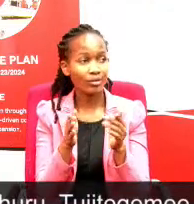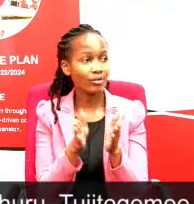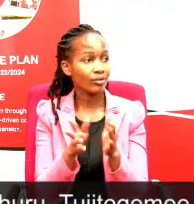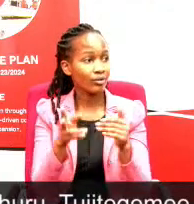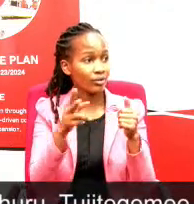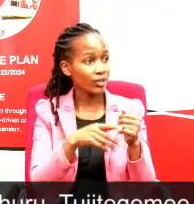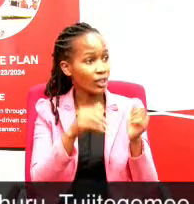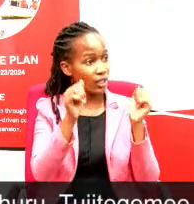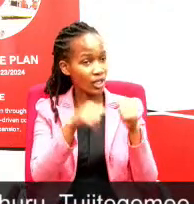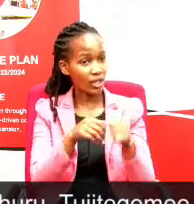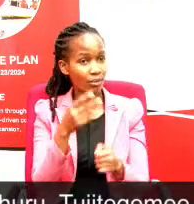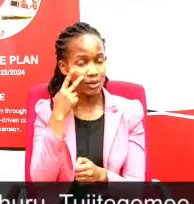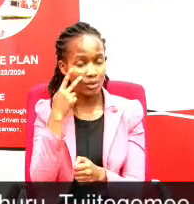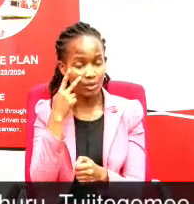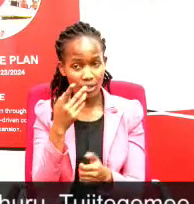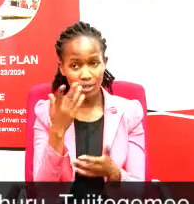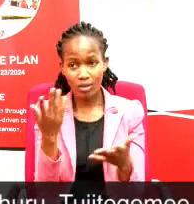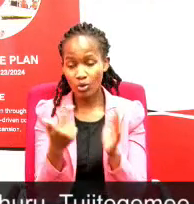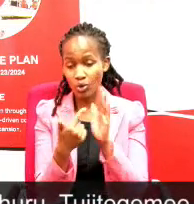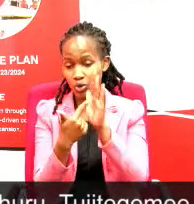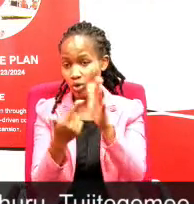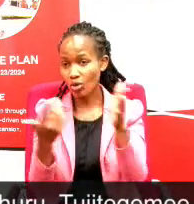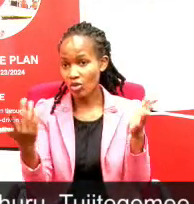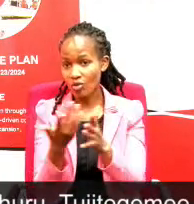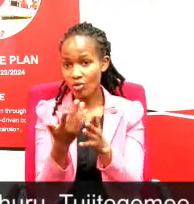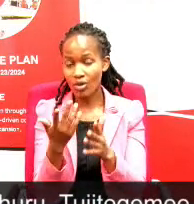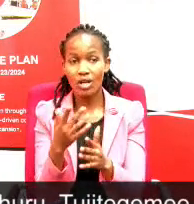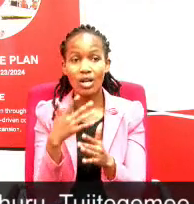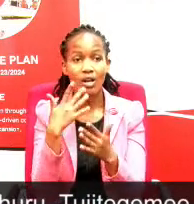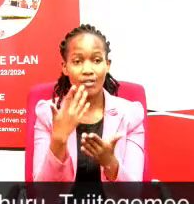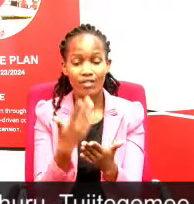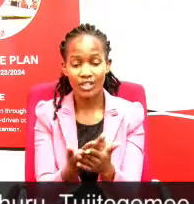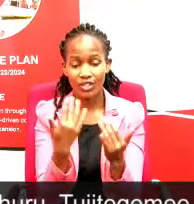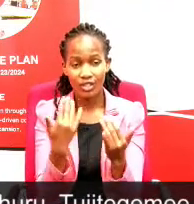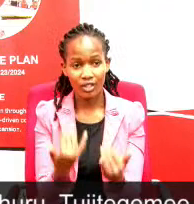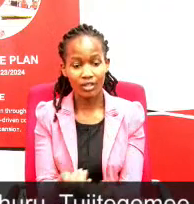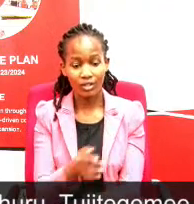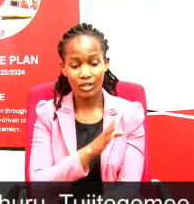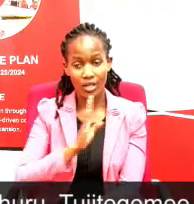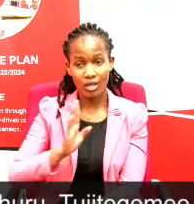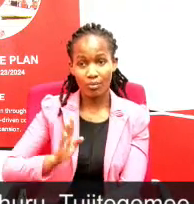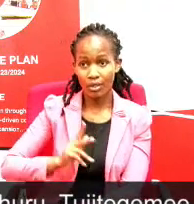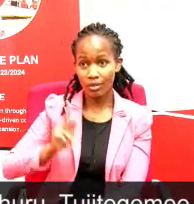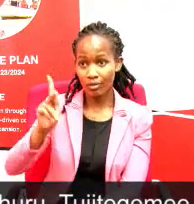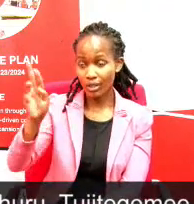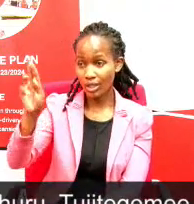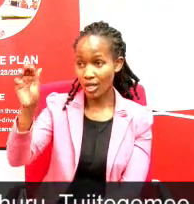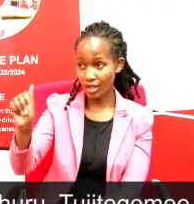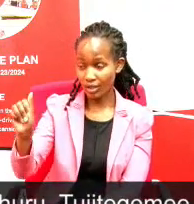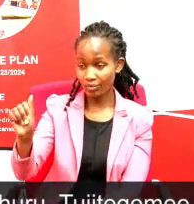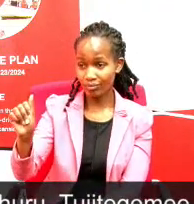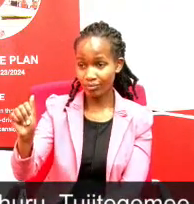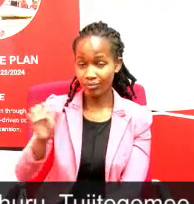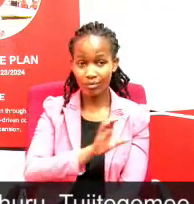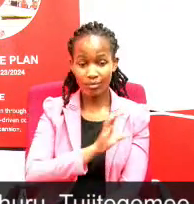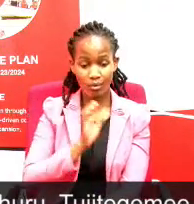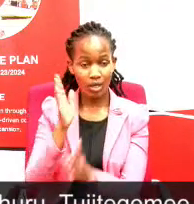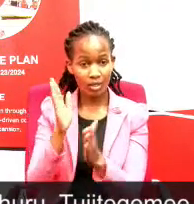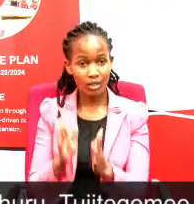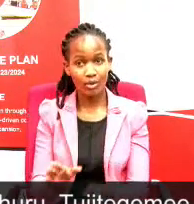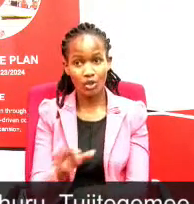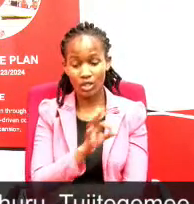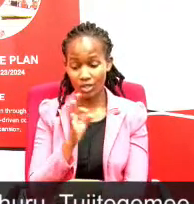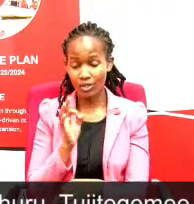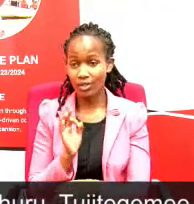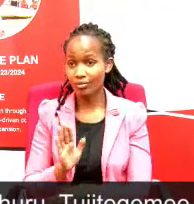show where you have reached. So this is now work for the board of KRA, the commissioner and his